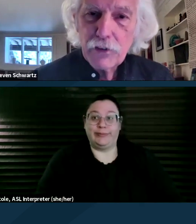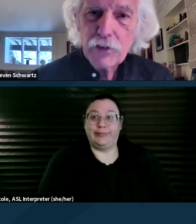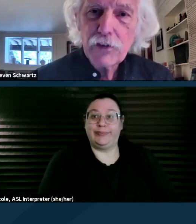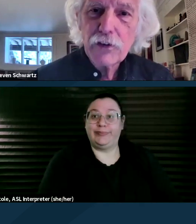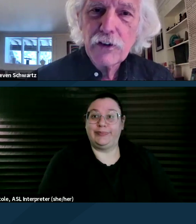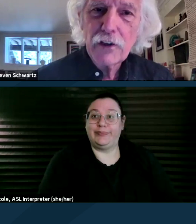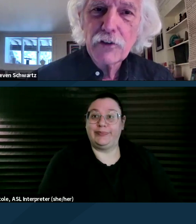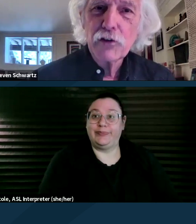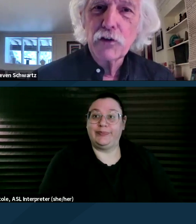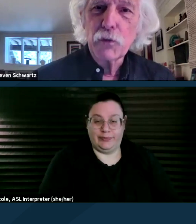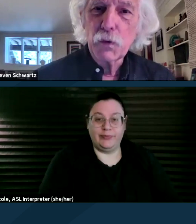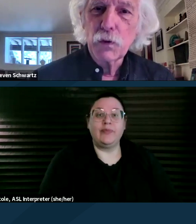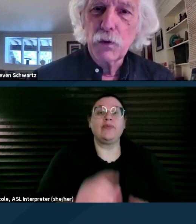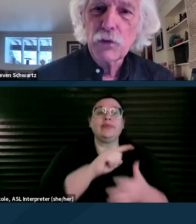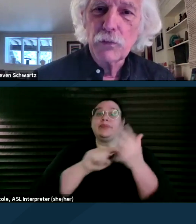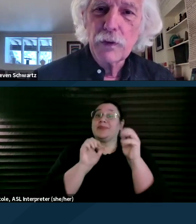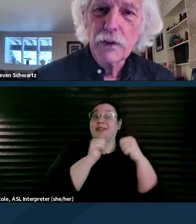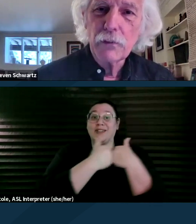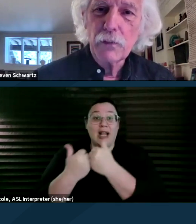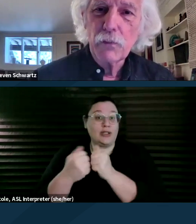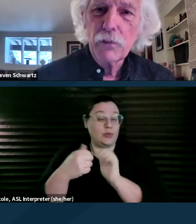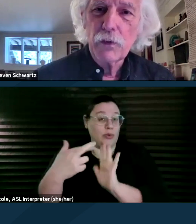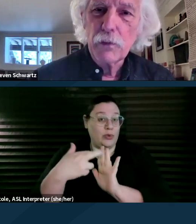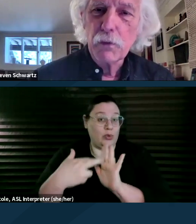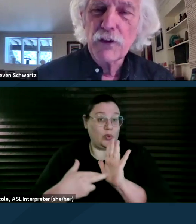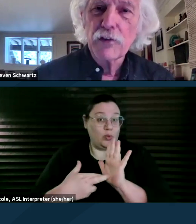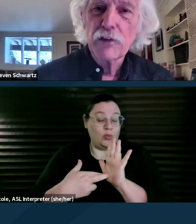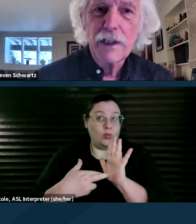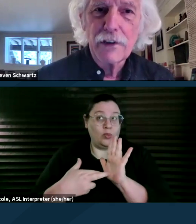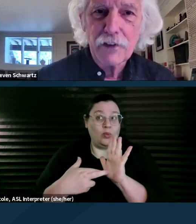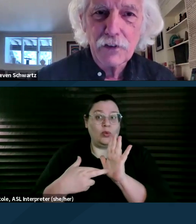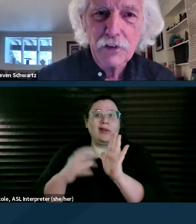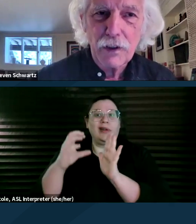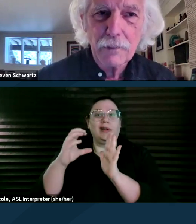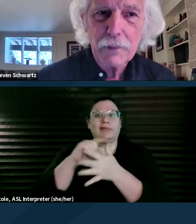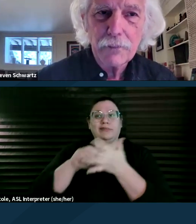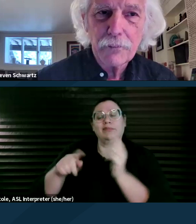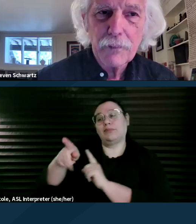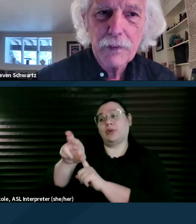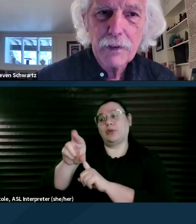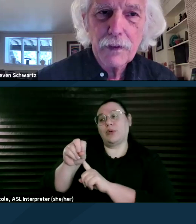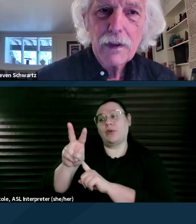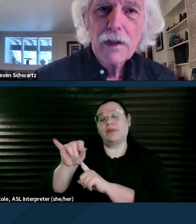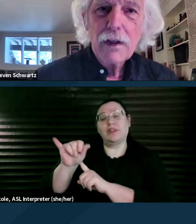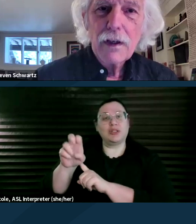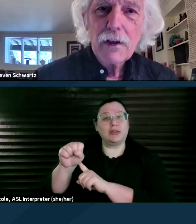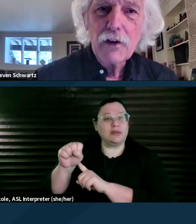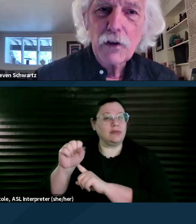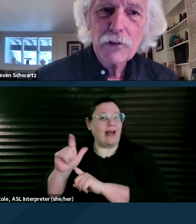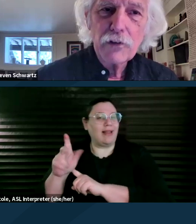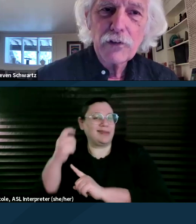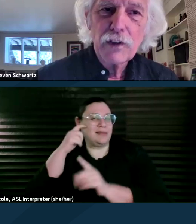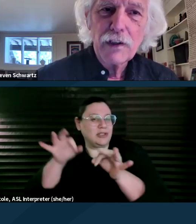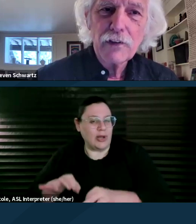In addition to the challenge to the rules and the provisions that Allison described,